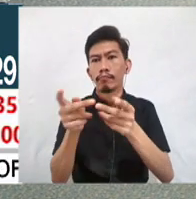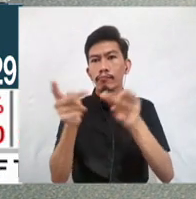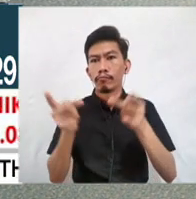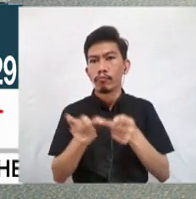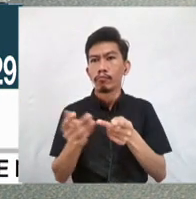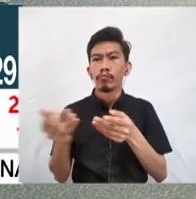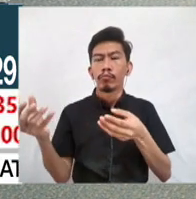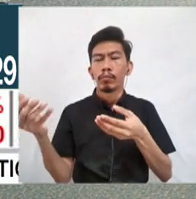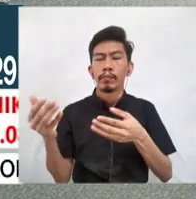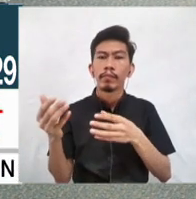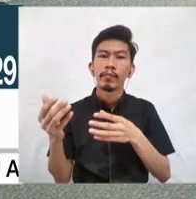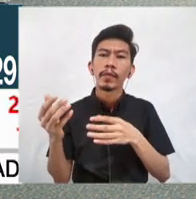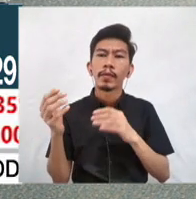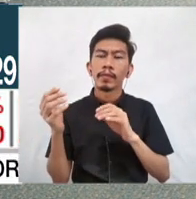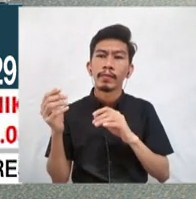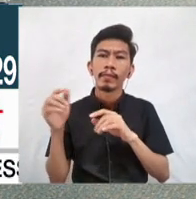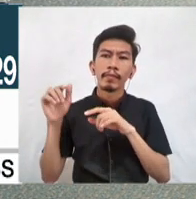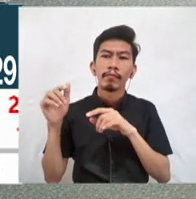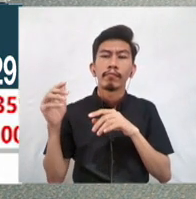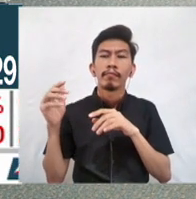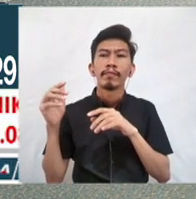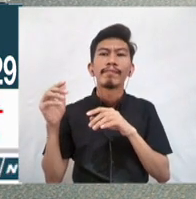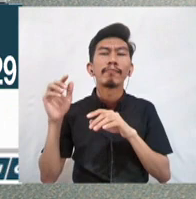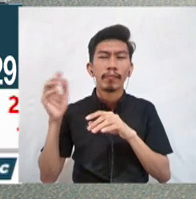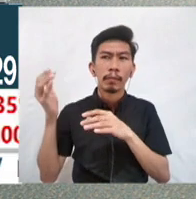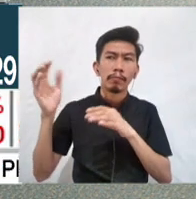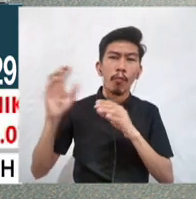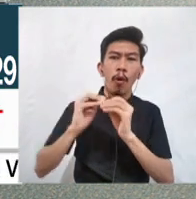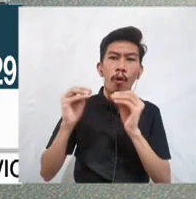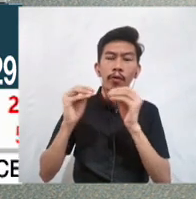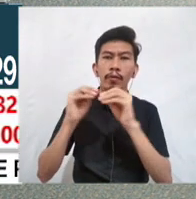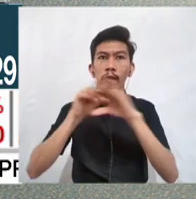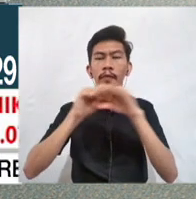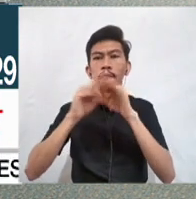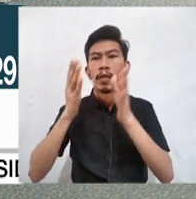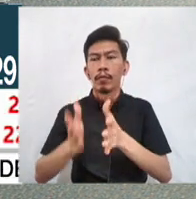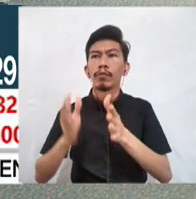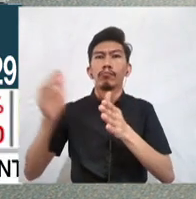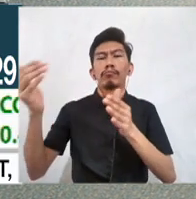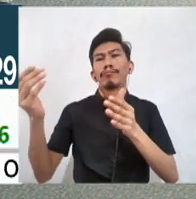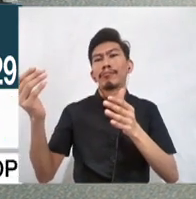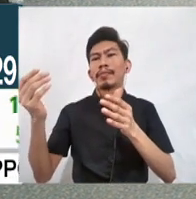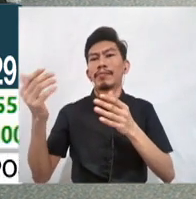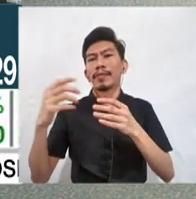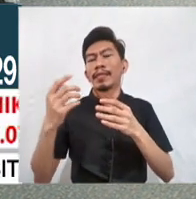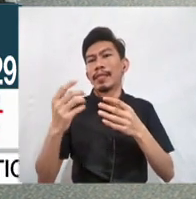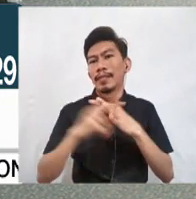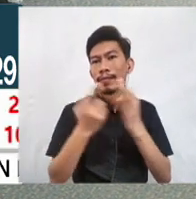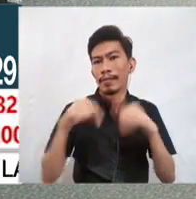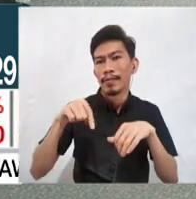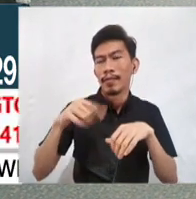attract investors, because mm-hmm. it will be faster and easier to transport their goods in the world market. No? Mm-hmm.